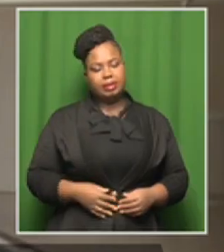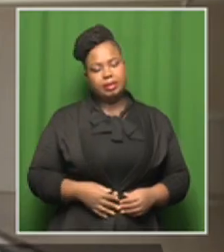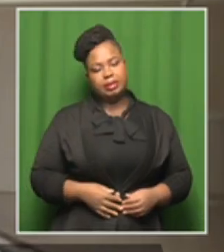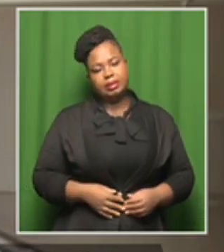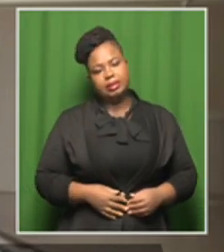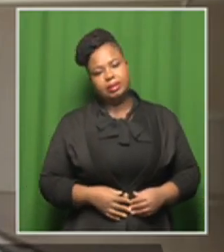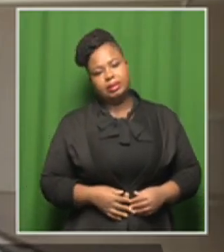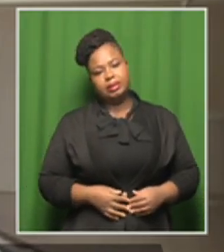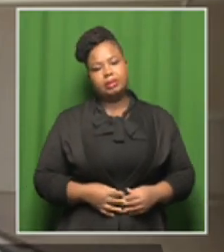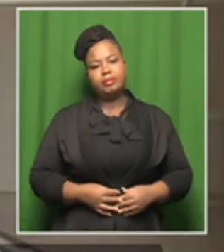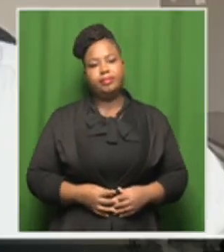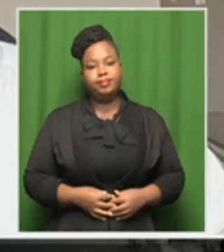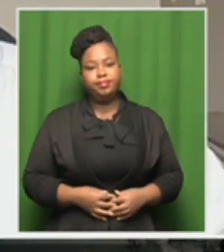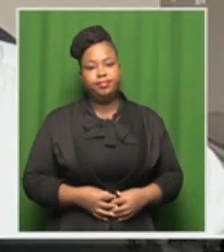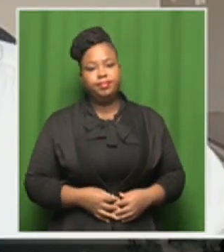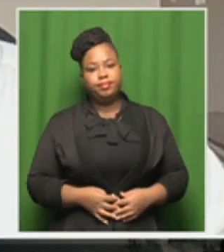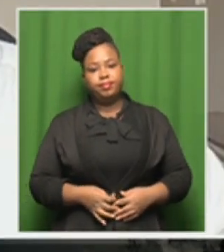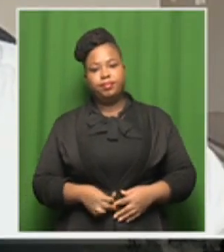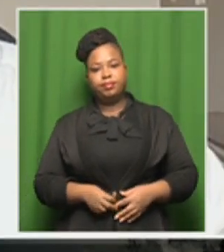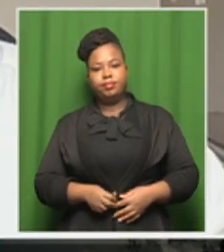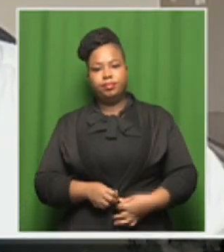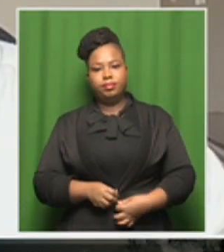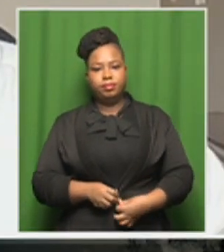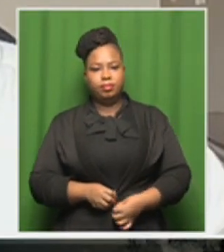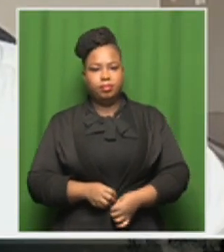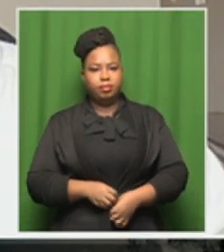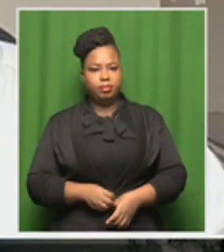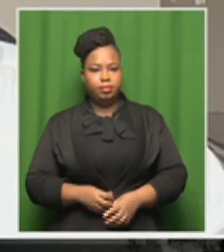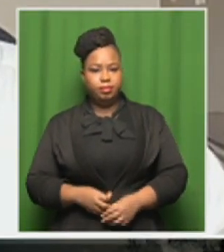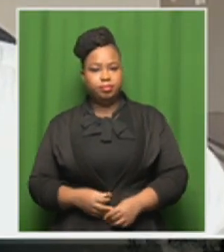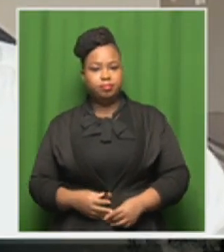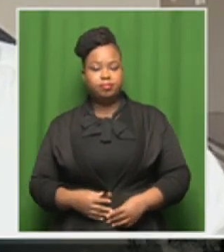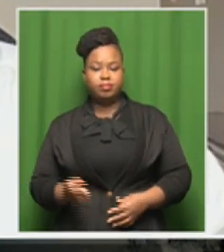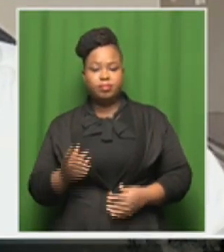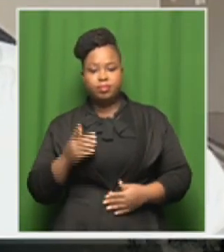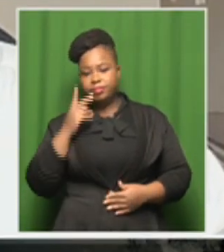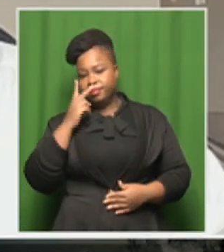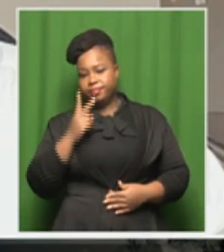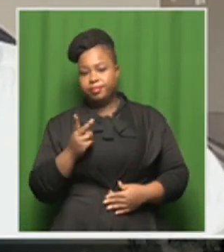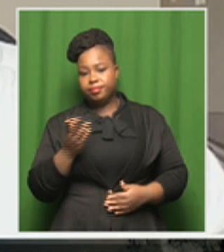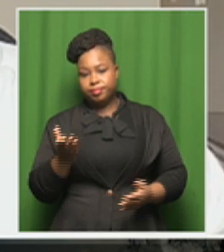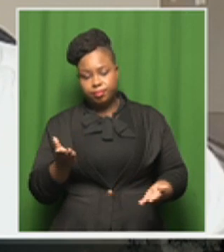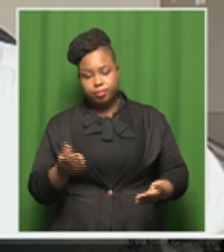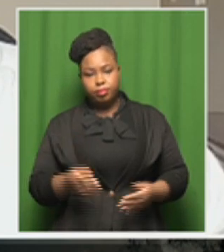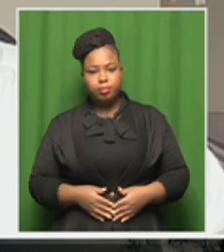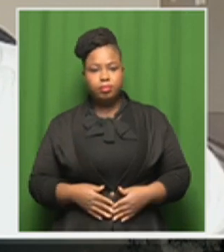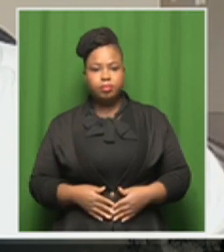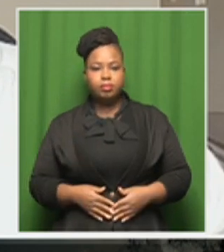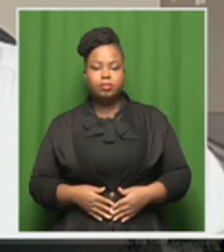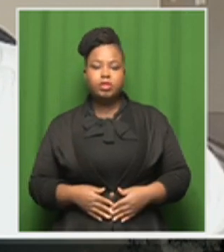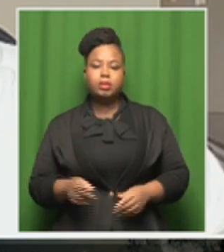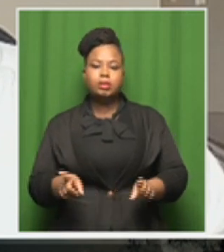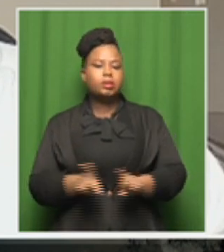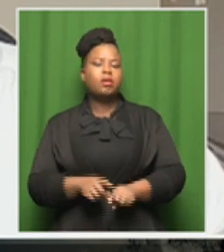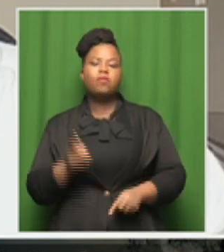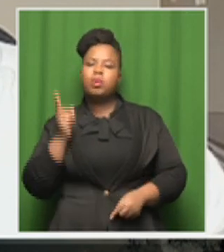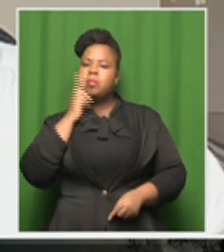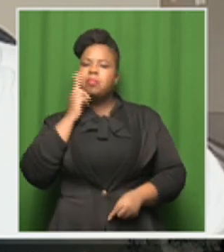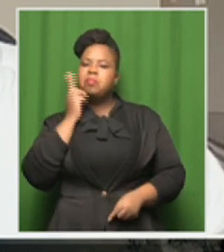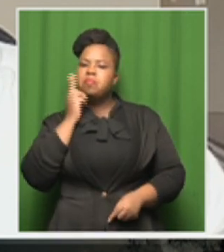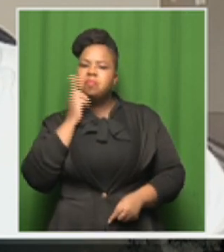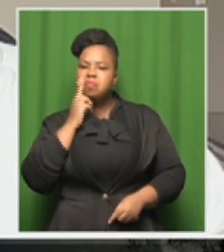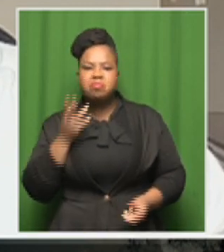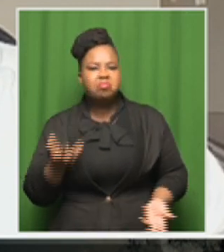juices. And of course, we've seen these warnings on tobacco products in the